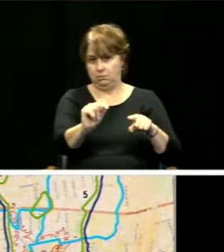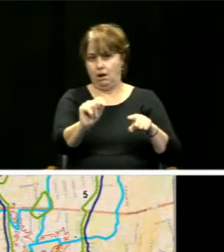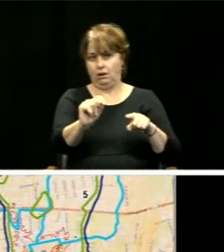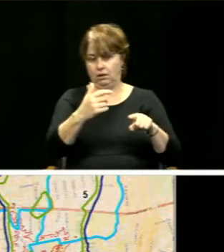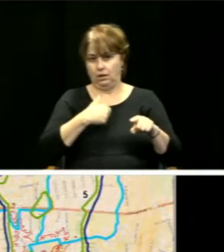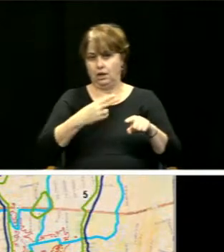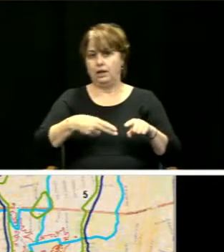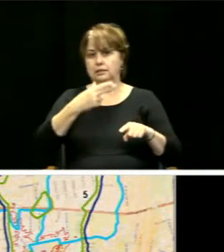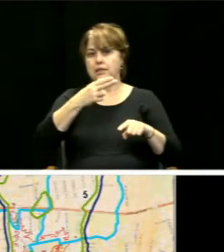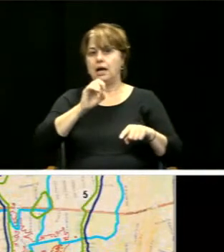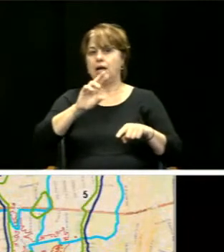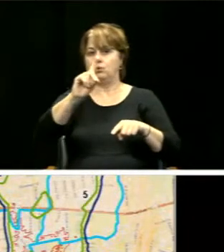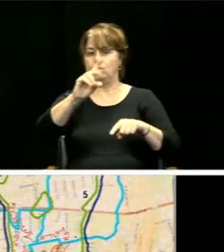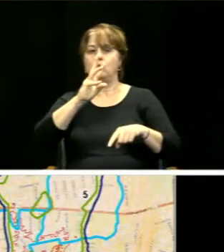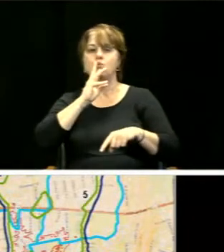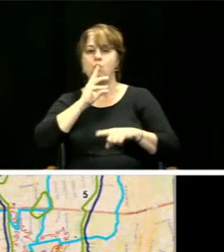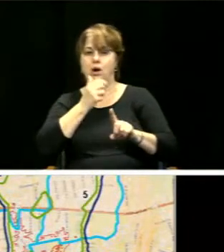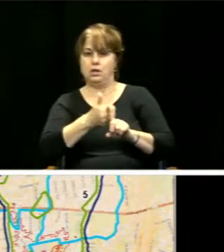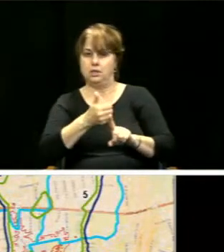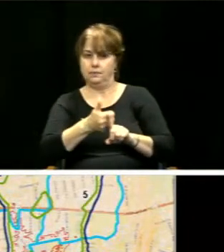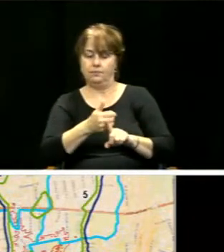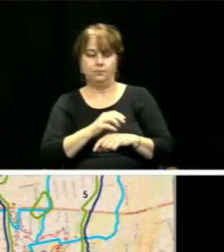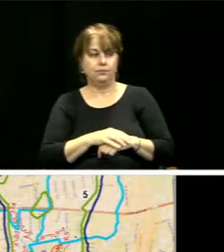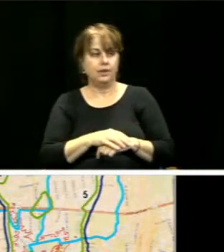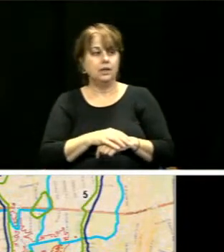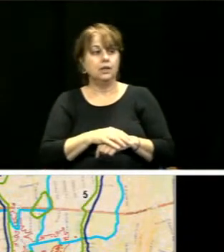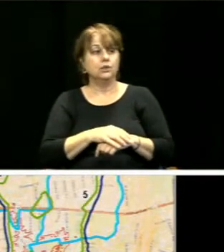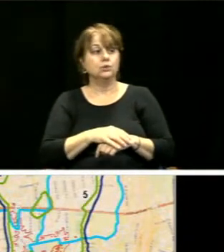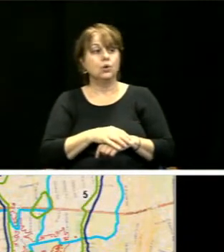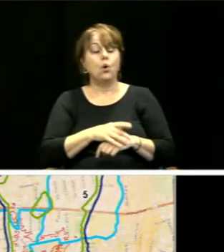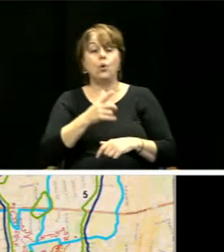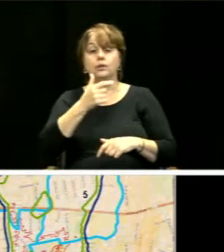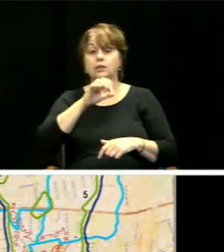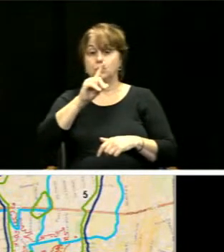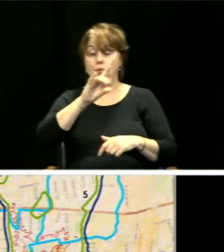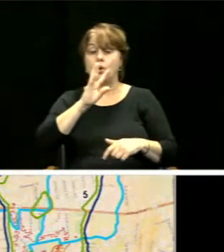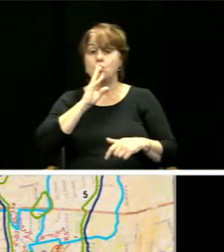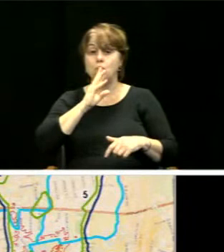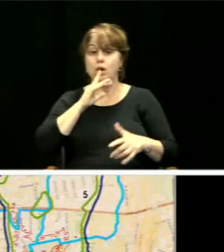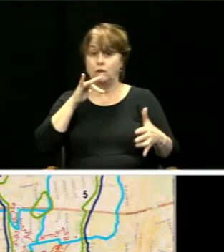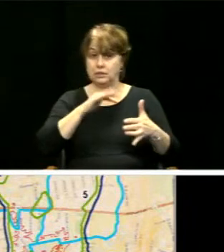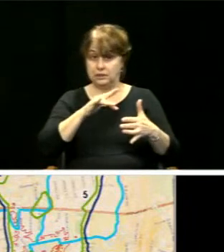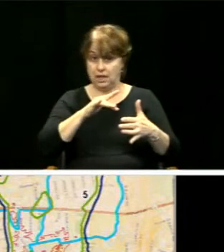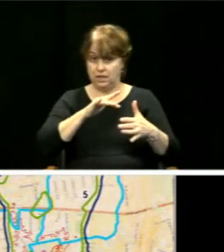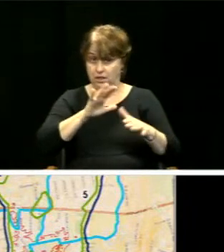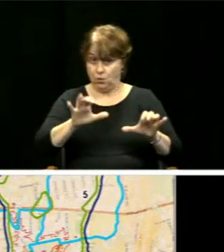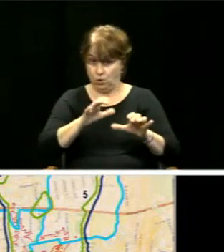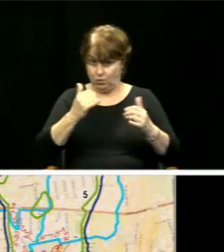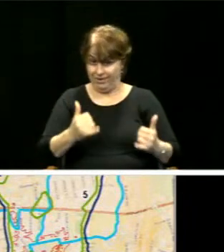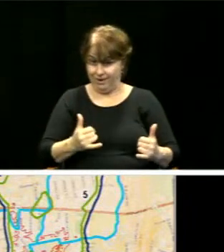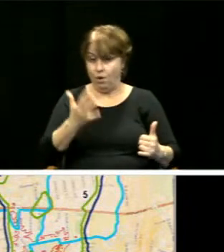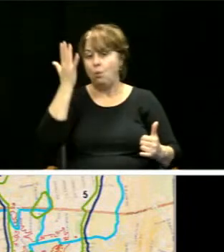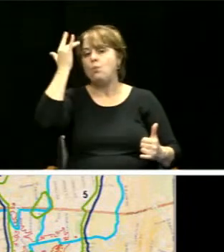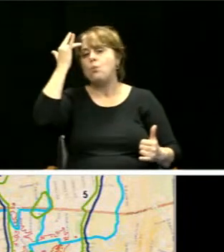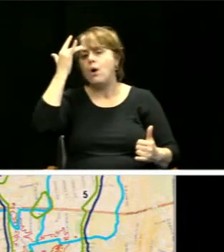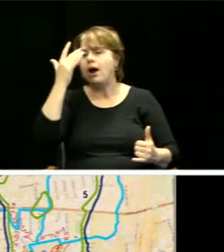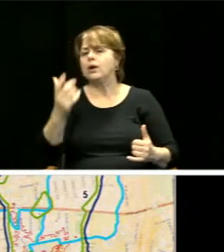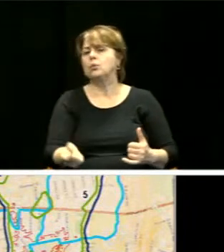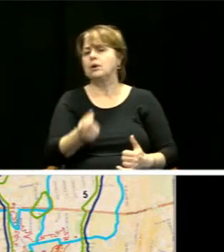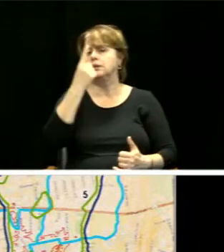high groundwater. And so this groundwater study that we're moving forward with to get a better understanding